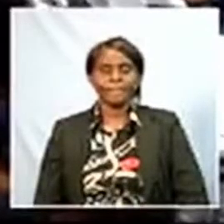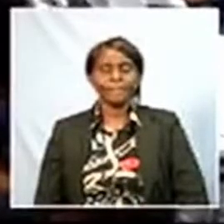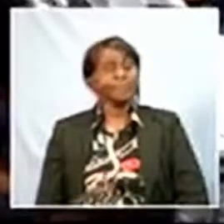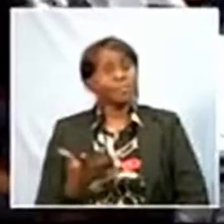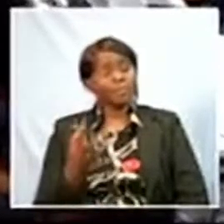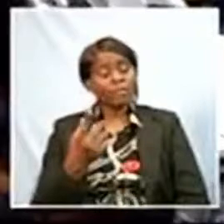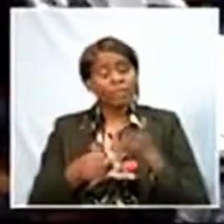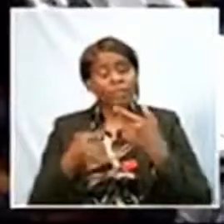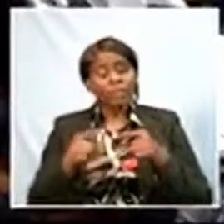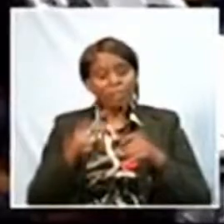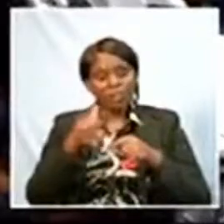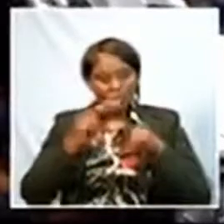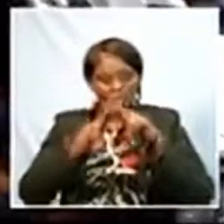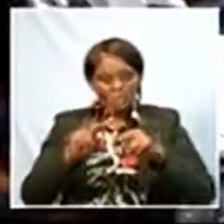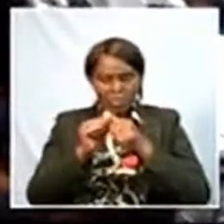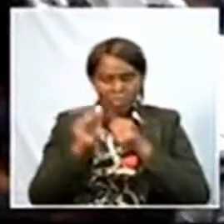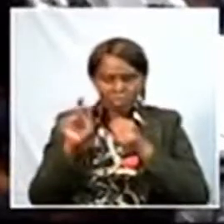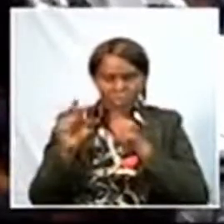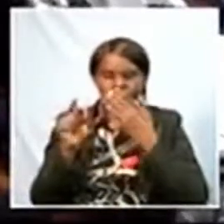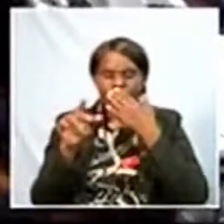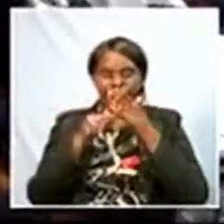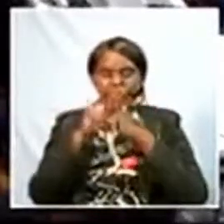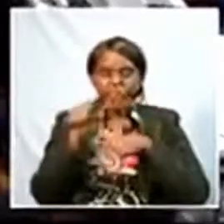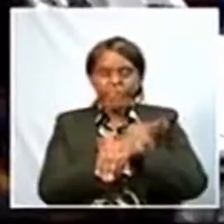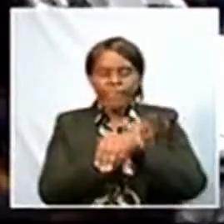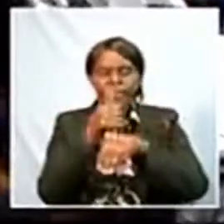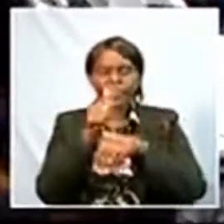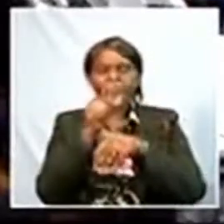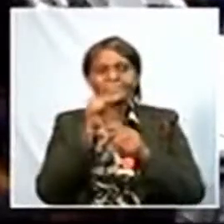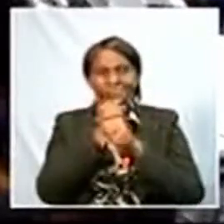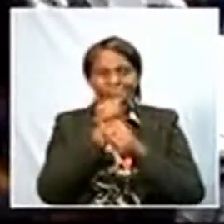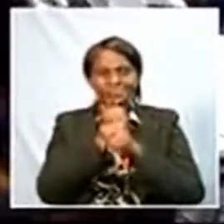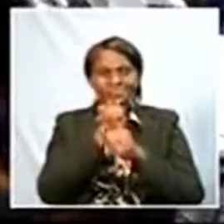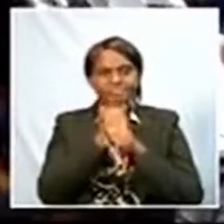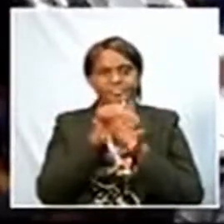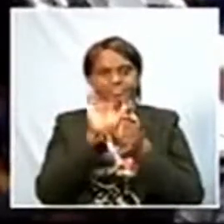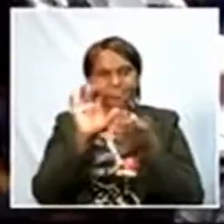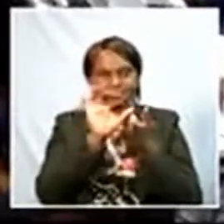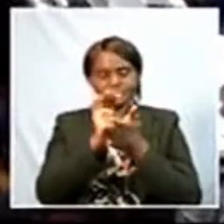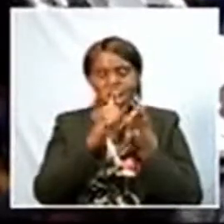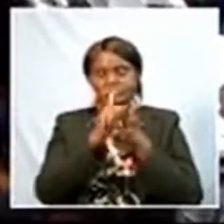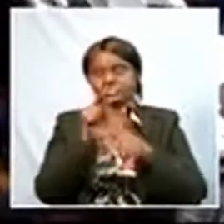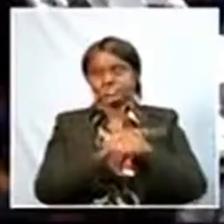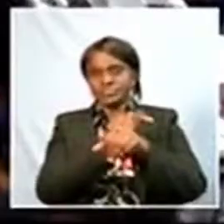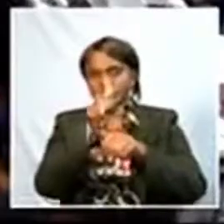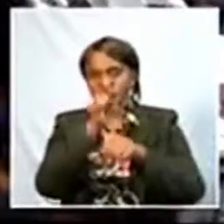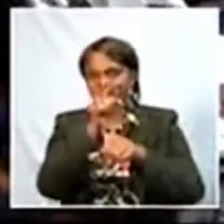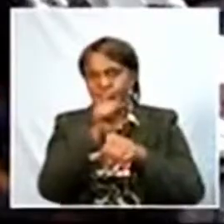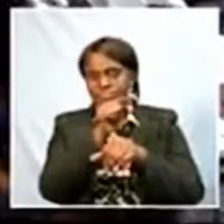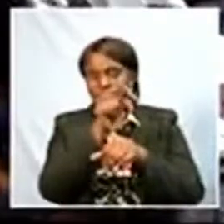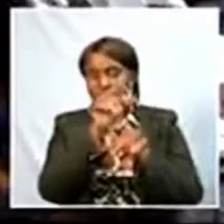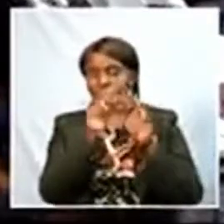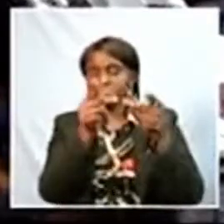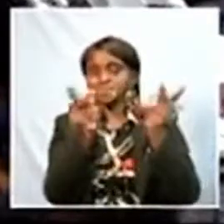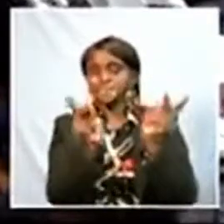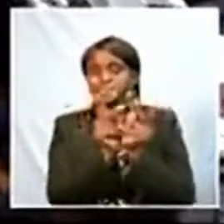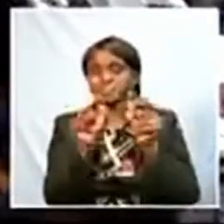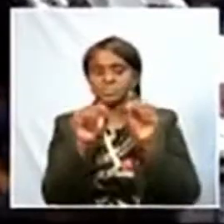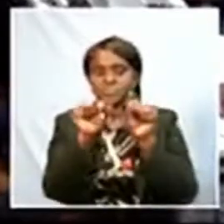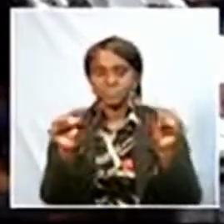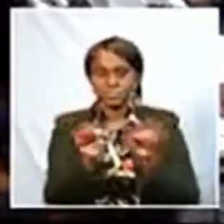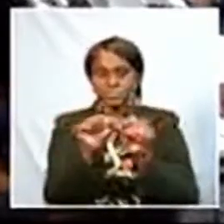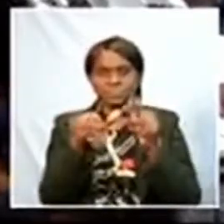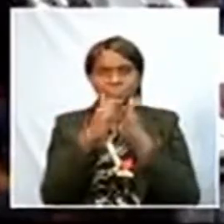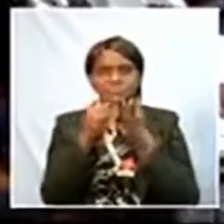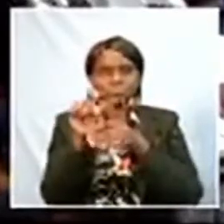What happened? You sat with them. How long were you at? How long were they at your station,